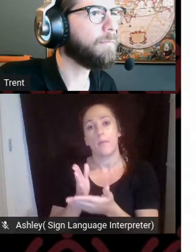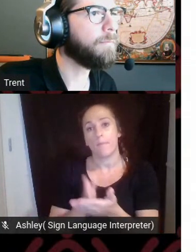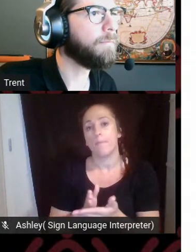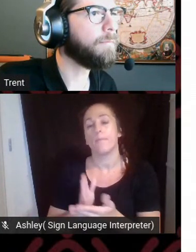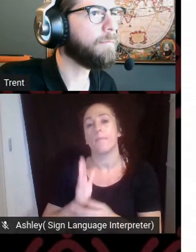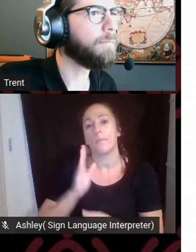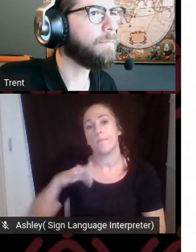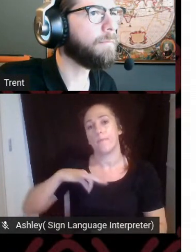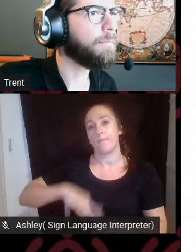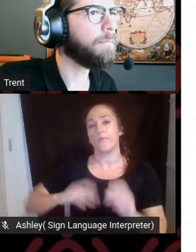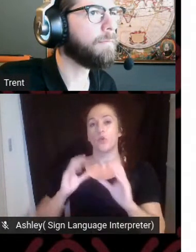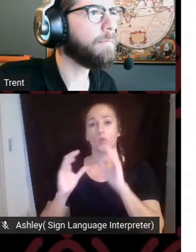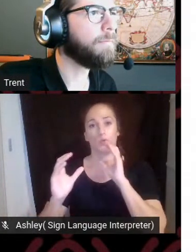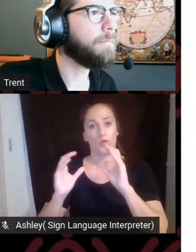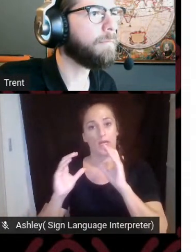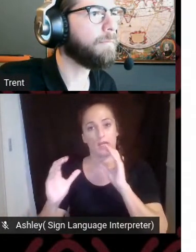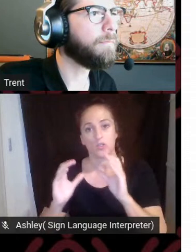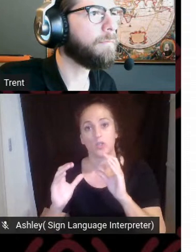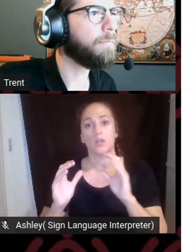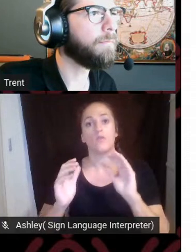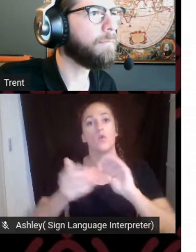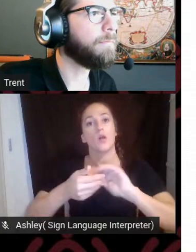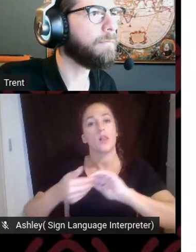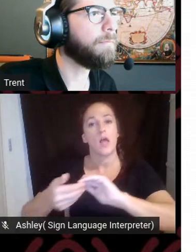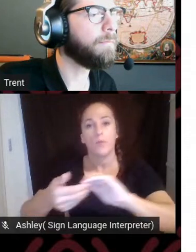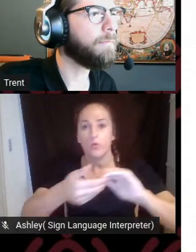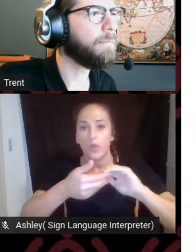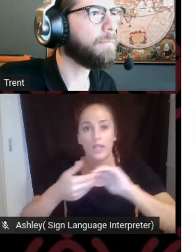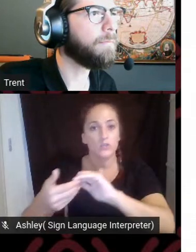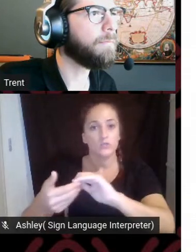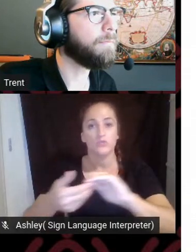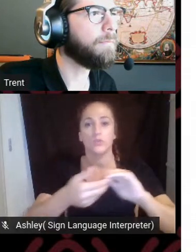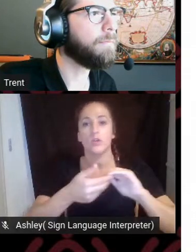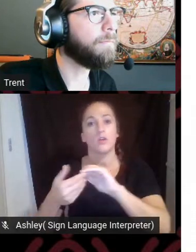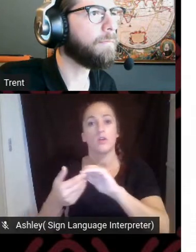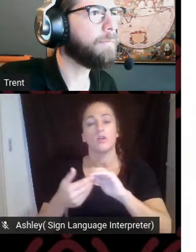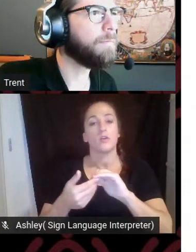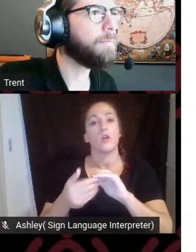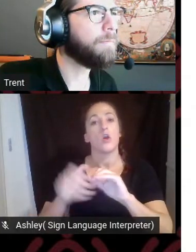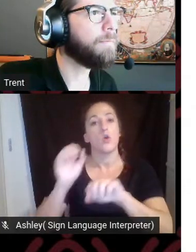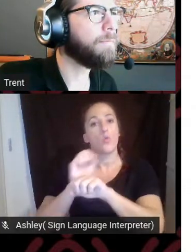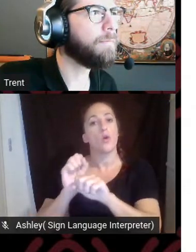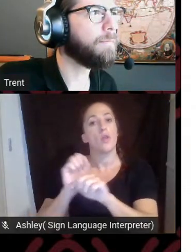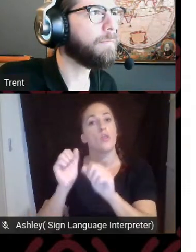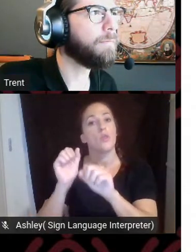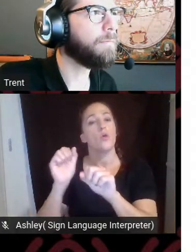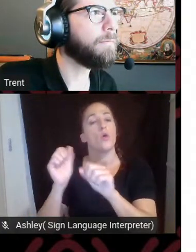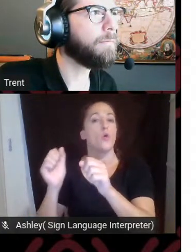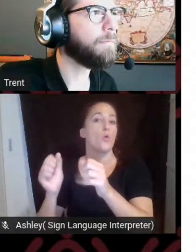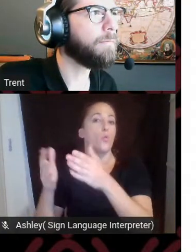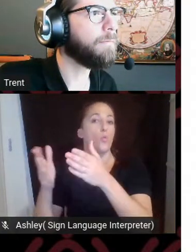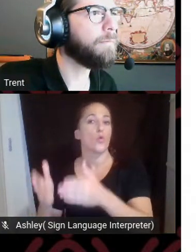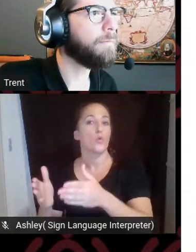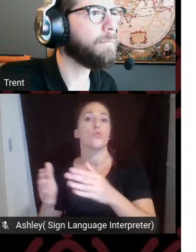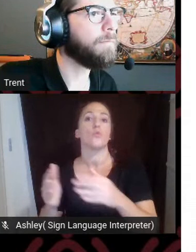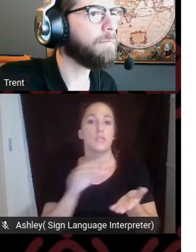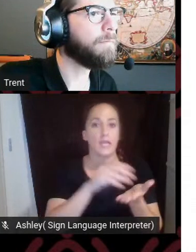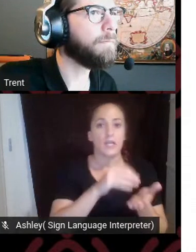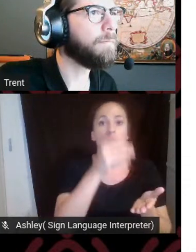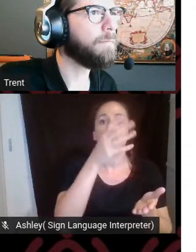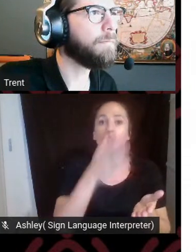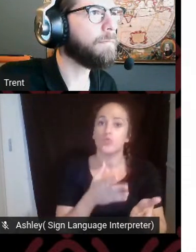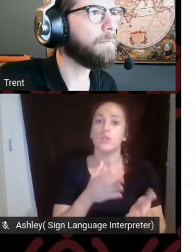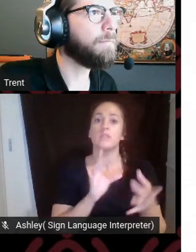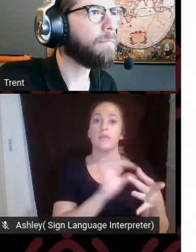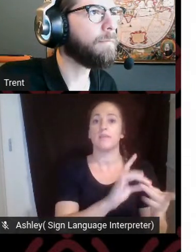beneficial for communication, collaboration with your colleagues, and also with your students. So Trent's going to give